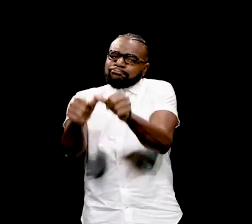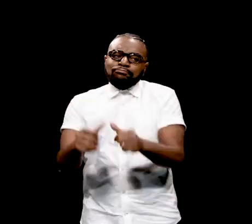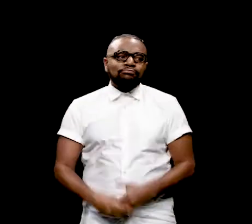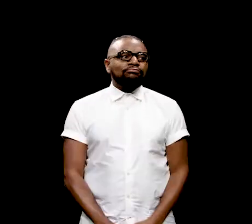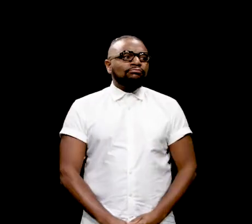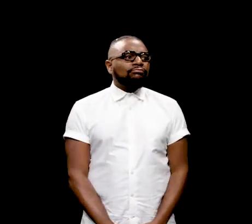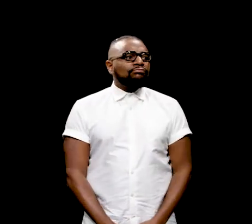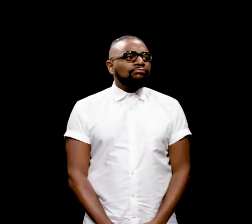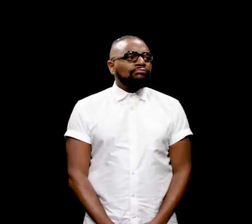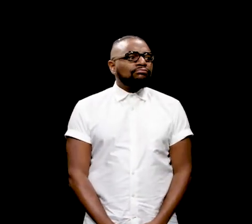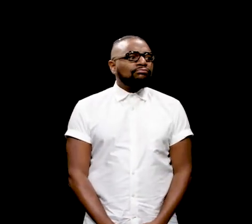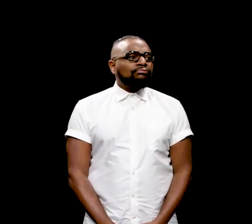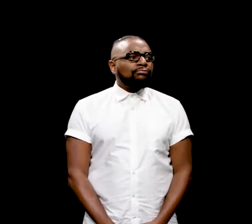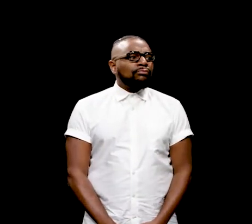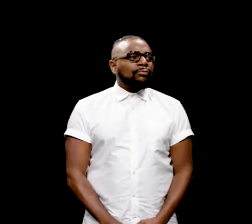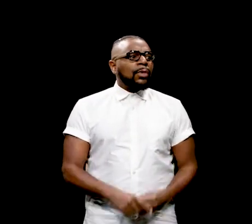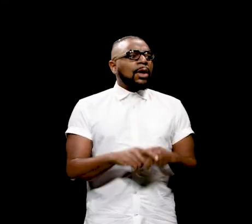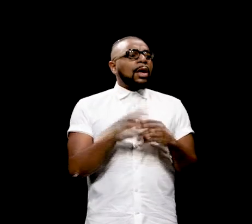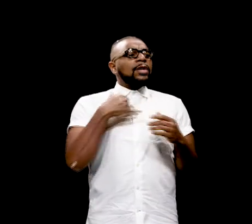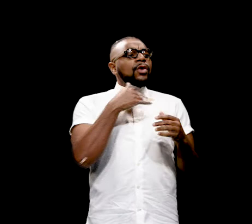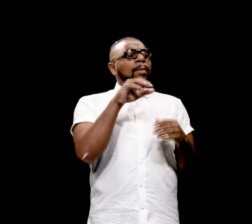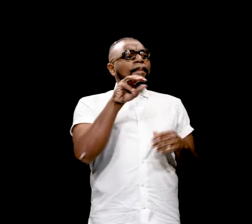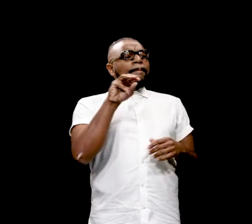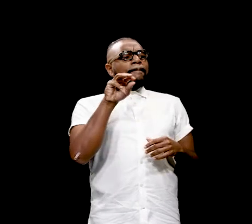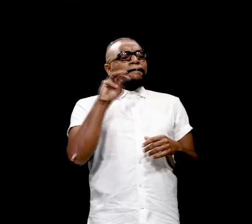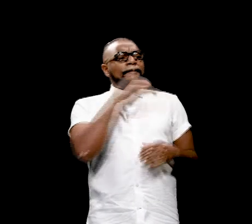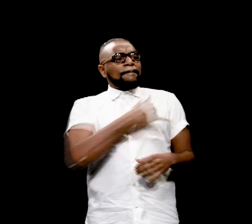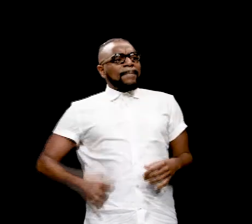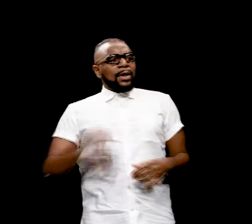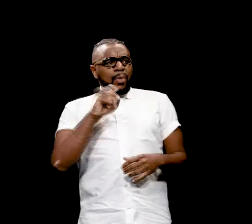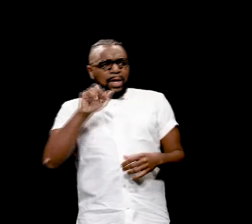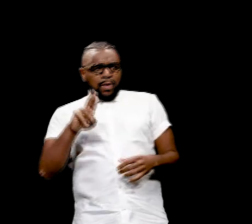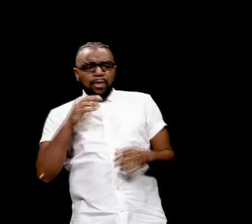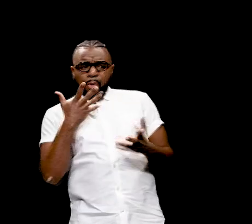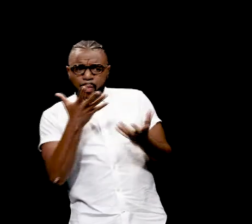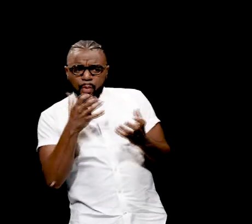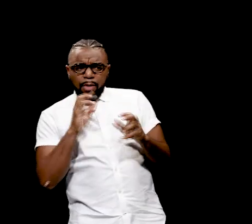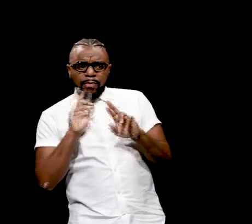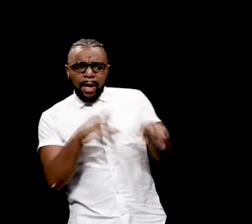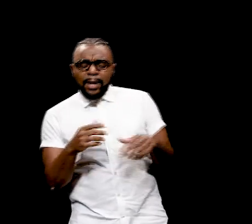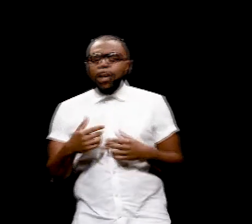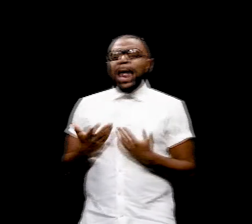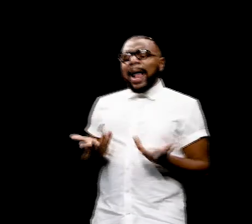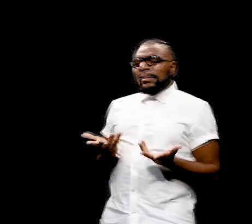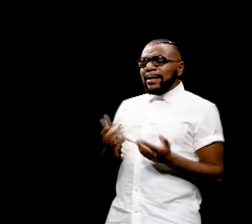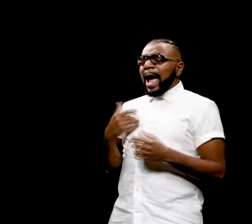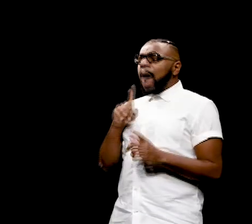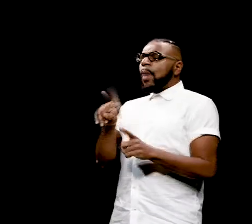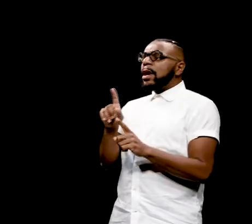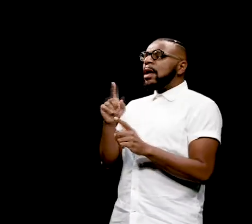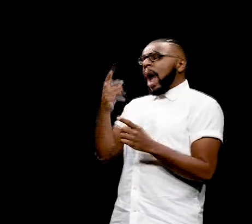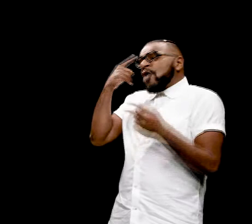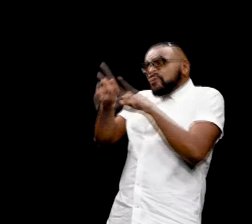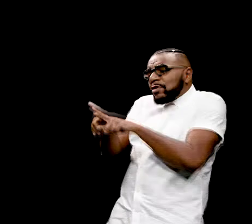to respond? I won't respond to that because I actually agree with what Sarah just said. I think the difference is